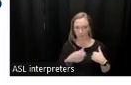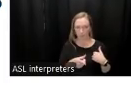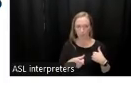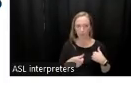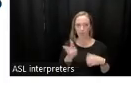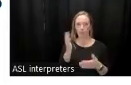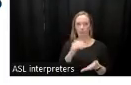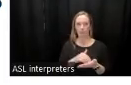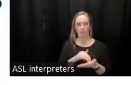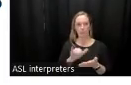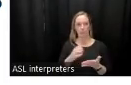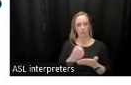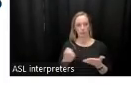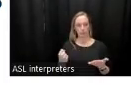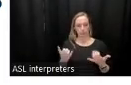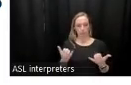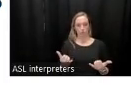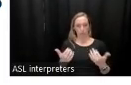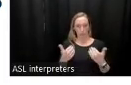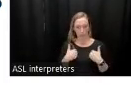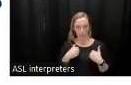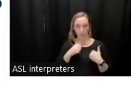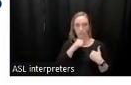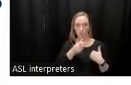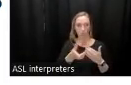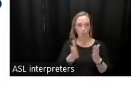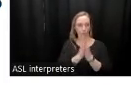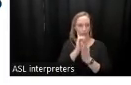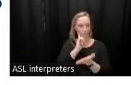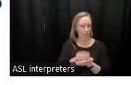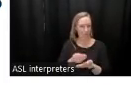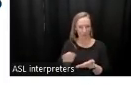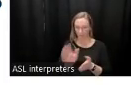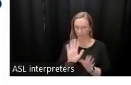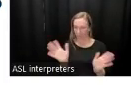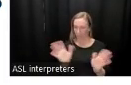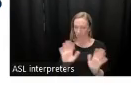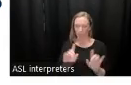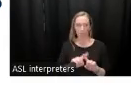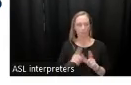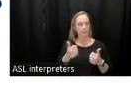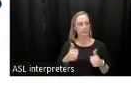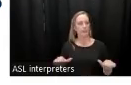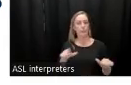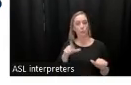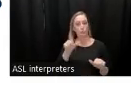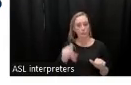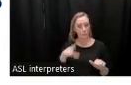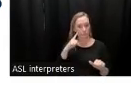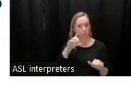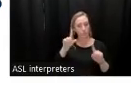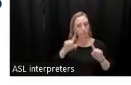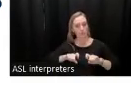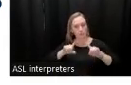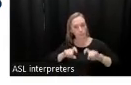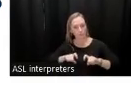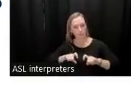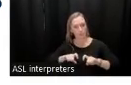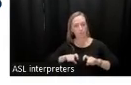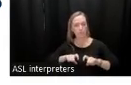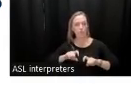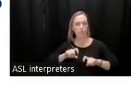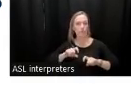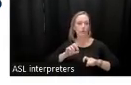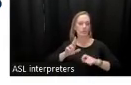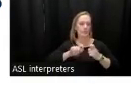equipment that currently exists, not that you're making a request for, but anything that you need for your experiment. What are its specifications? Are